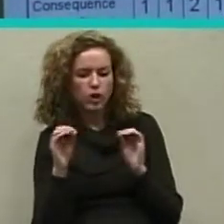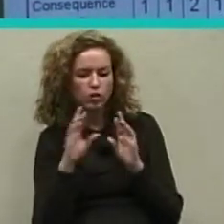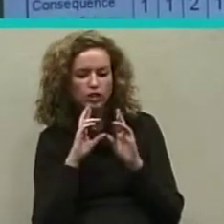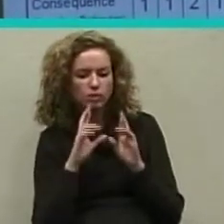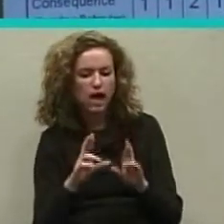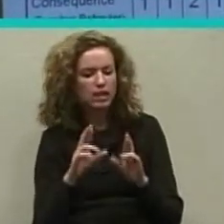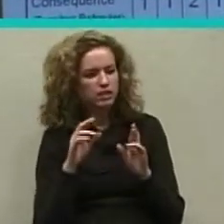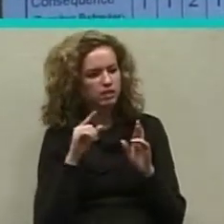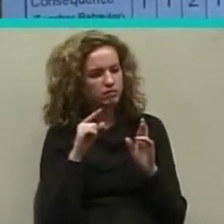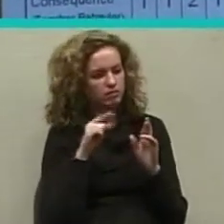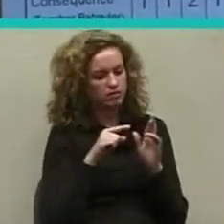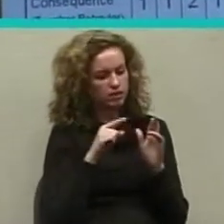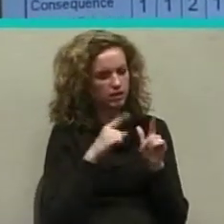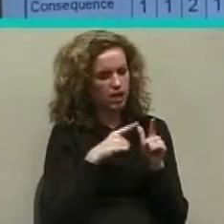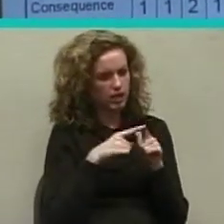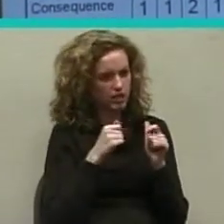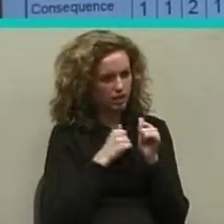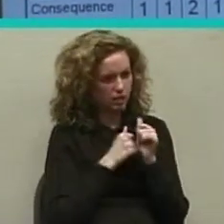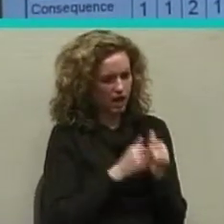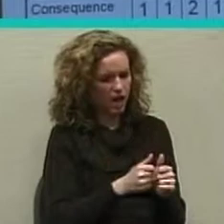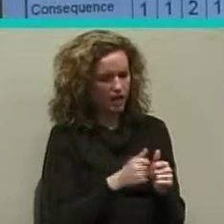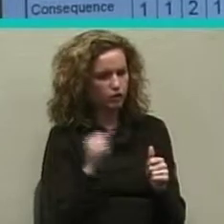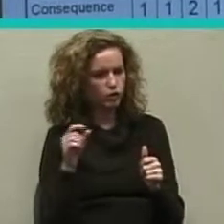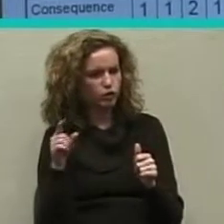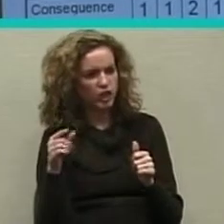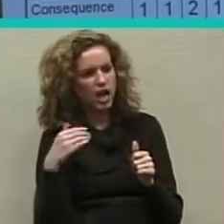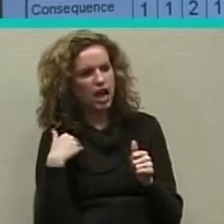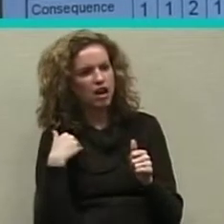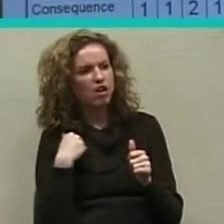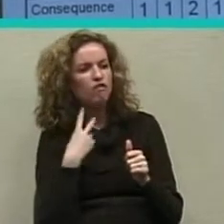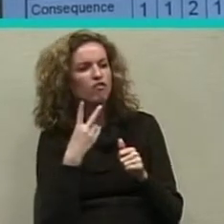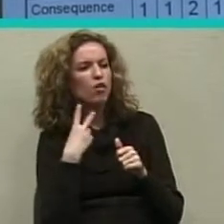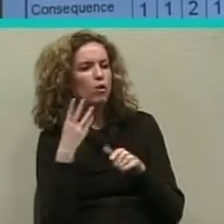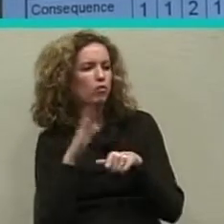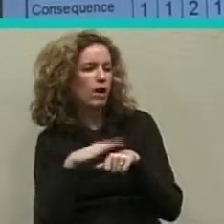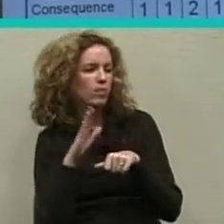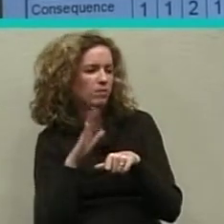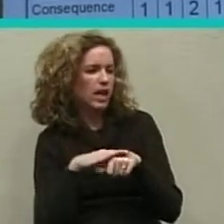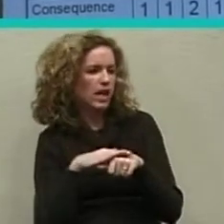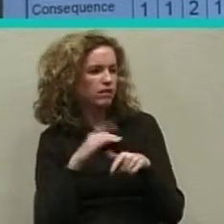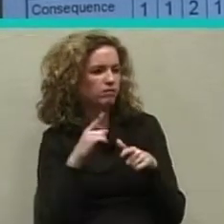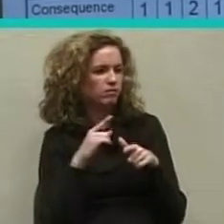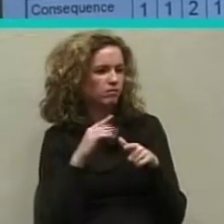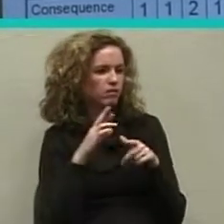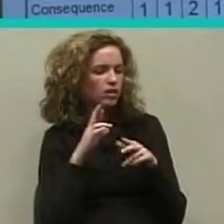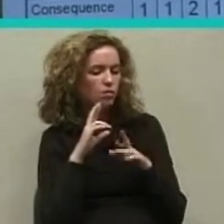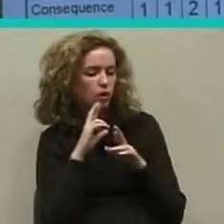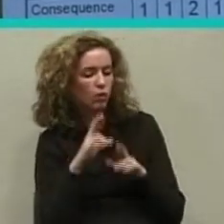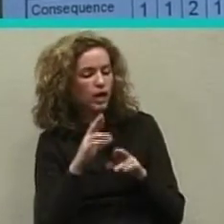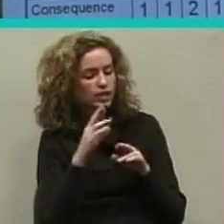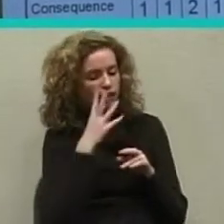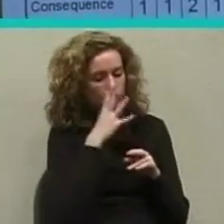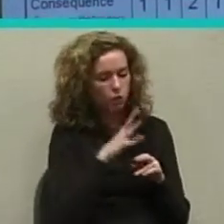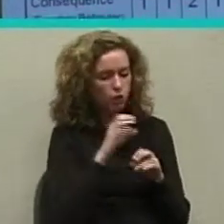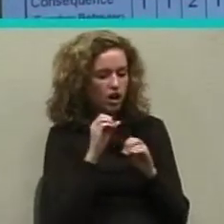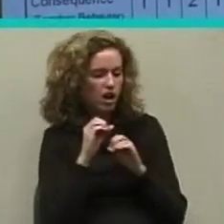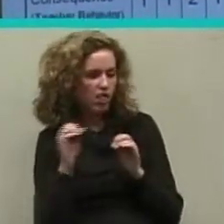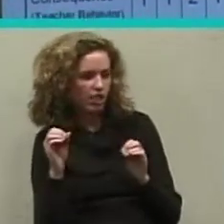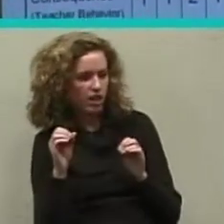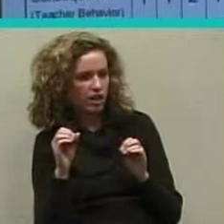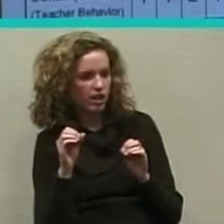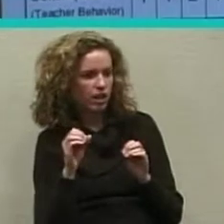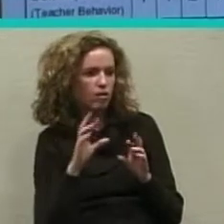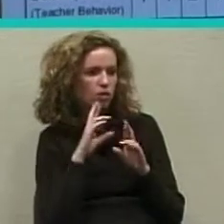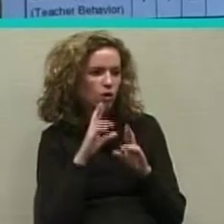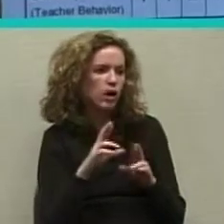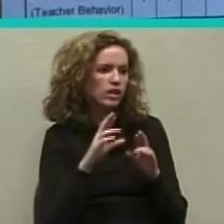was a request, the kid ignored it. The teacher gave him a verbal reprimand. Request, ignore, nothing. Request, complies,